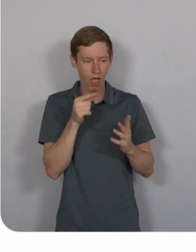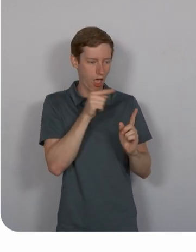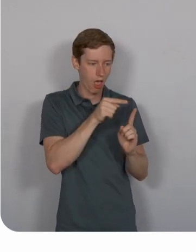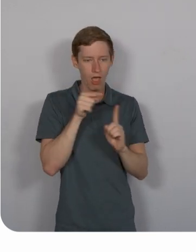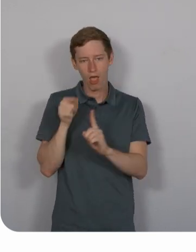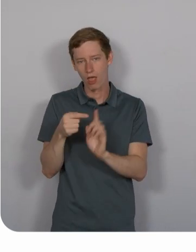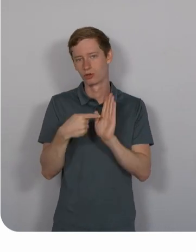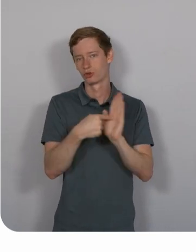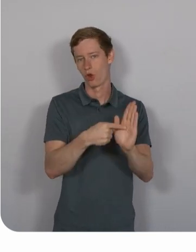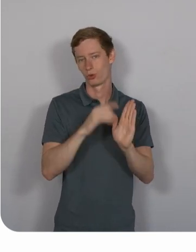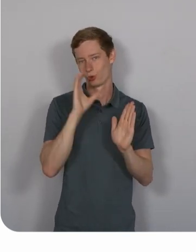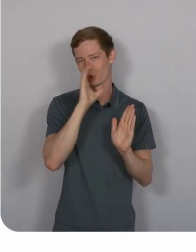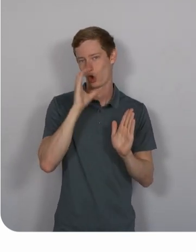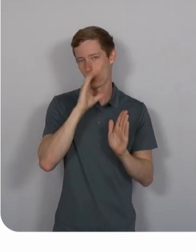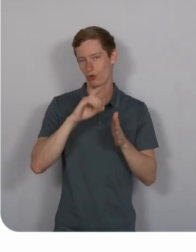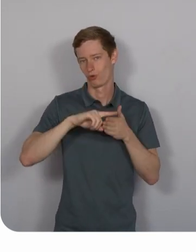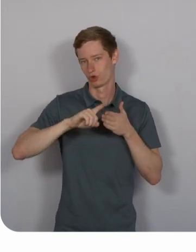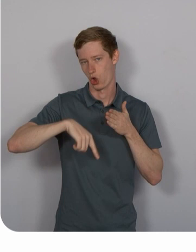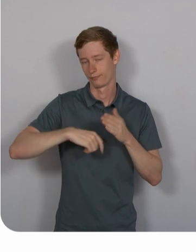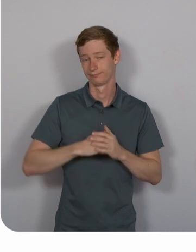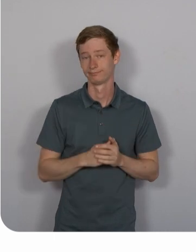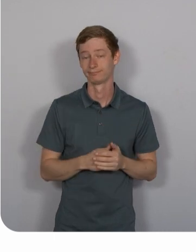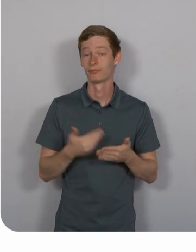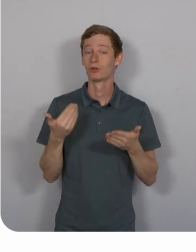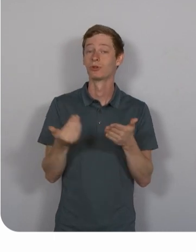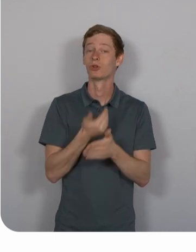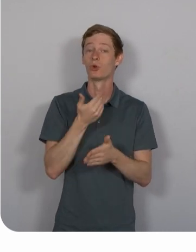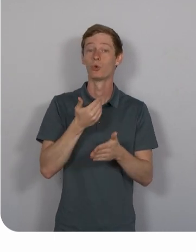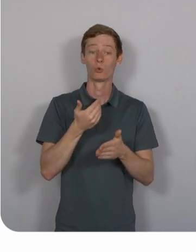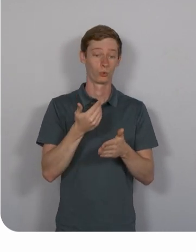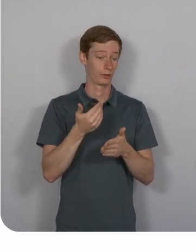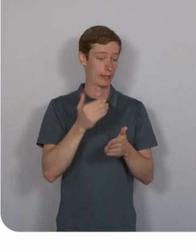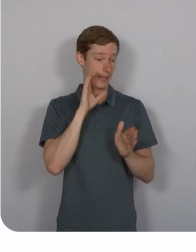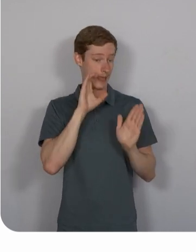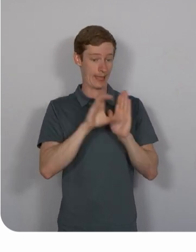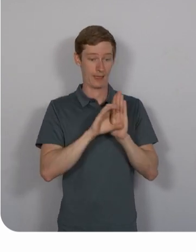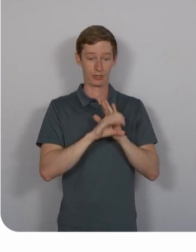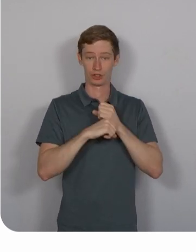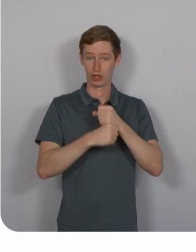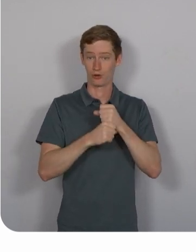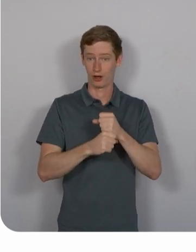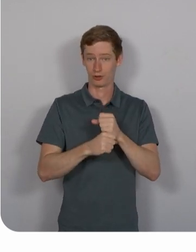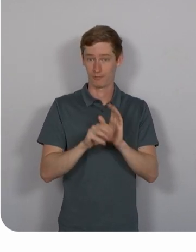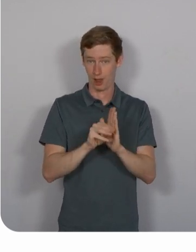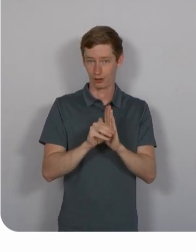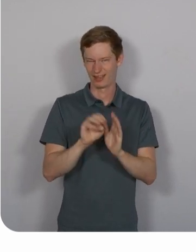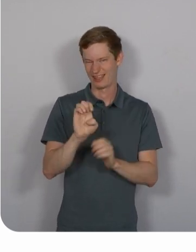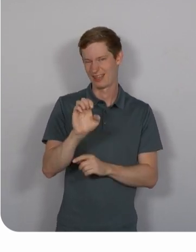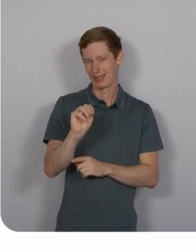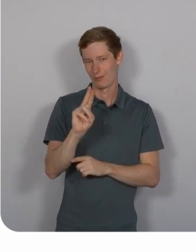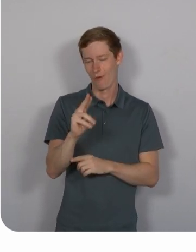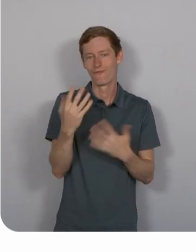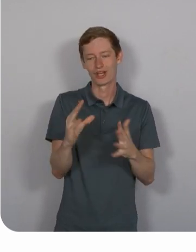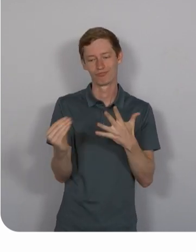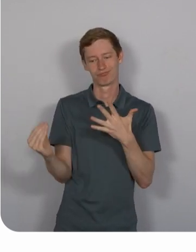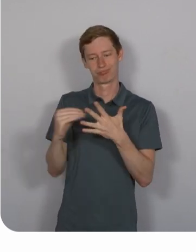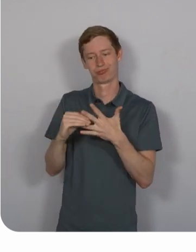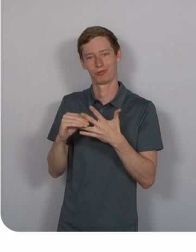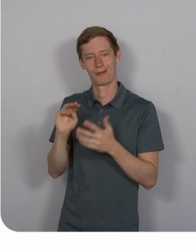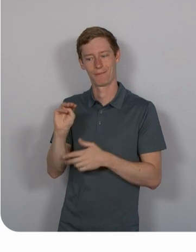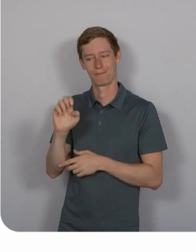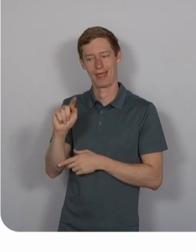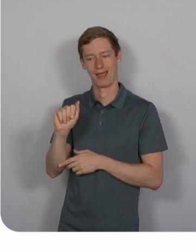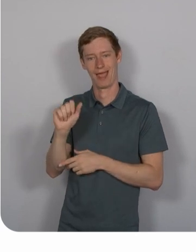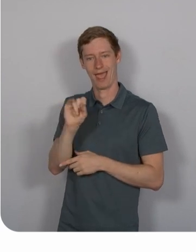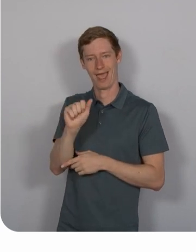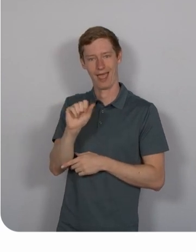search results. Our new image generation model, Emu, is also built directly into Meta AI. So you can just message